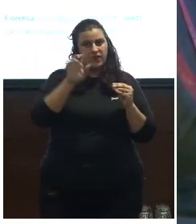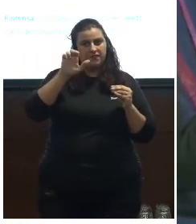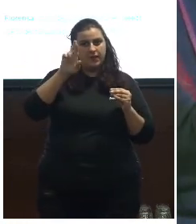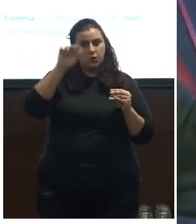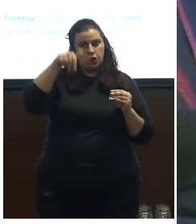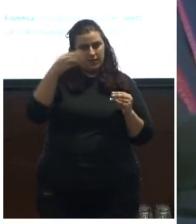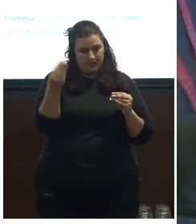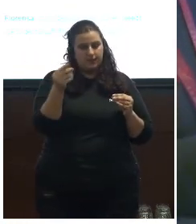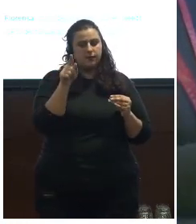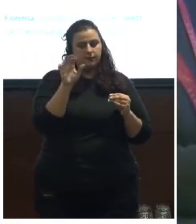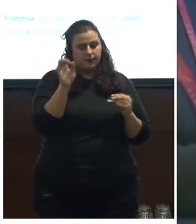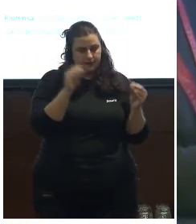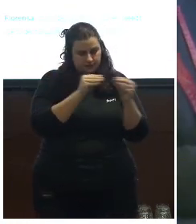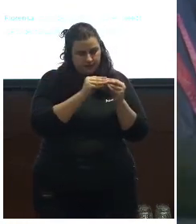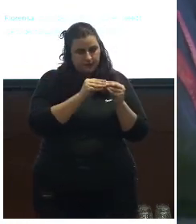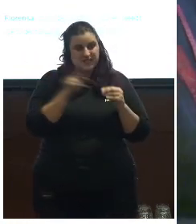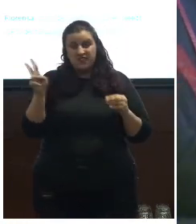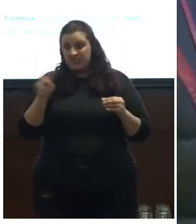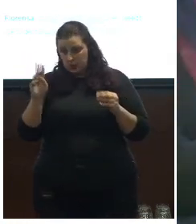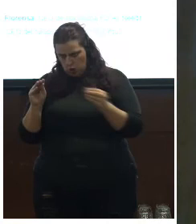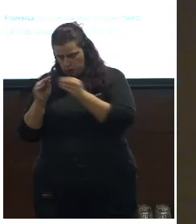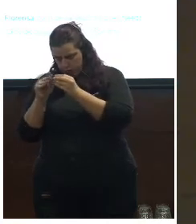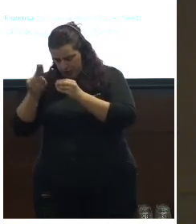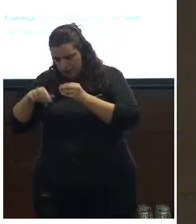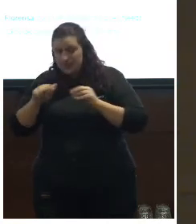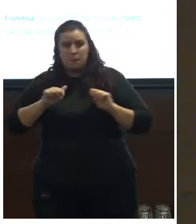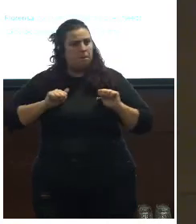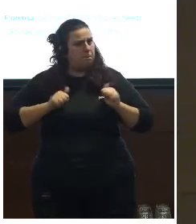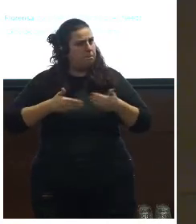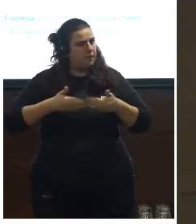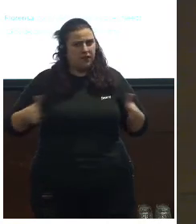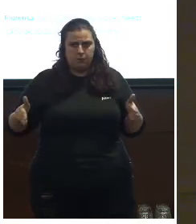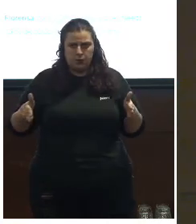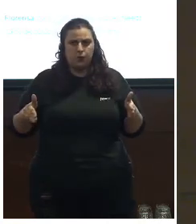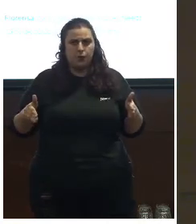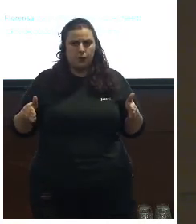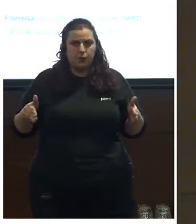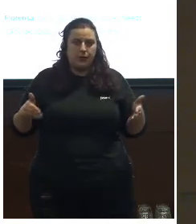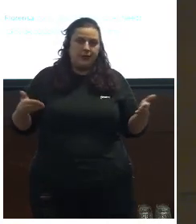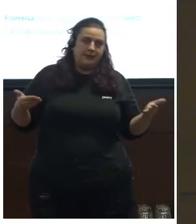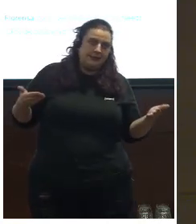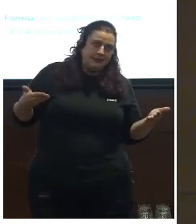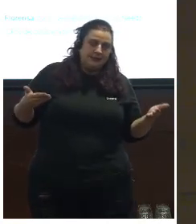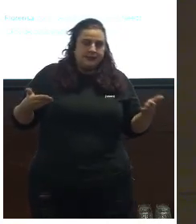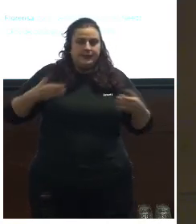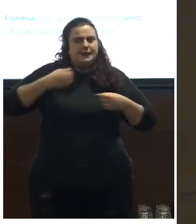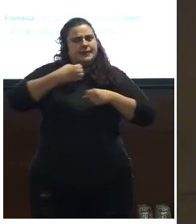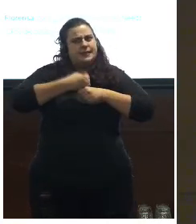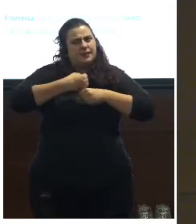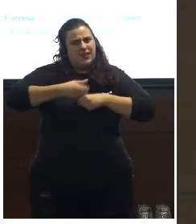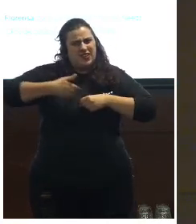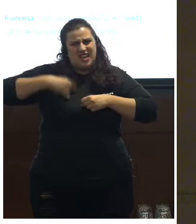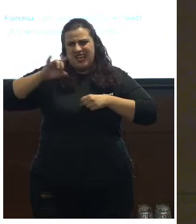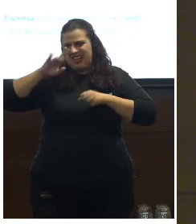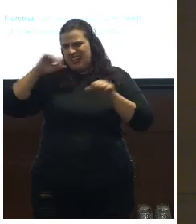Vittorio, it's just a start. I mean, even though we work maybe for 15 or longer years in this business, it's still a sort